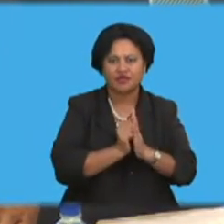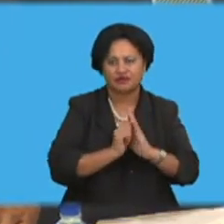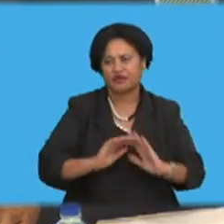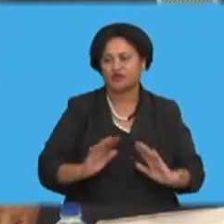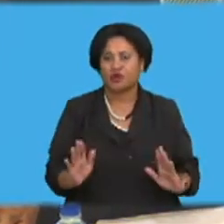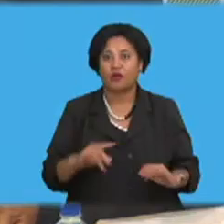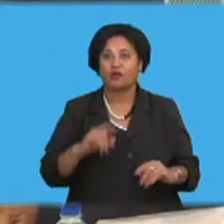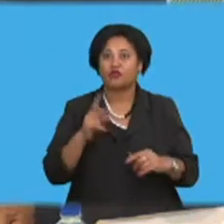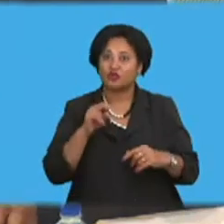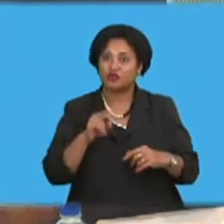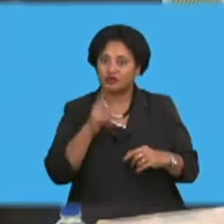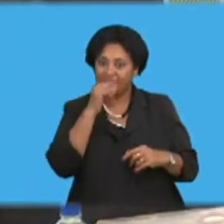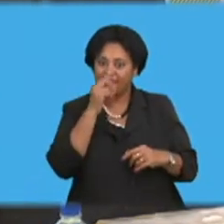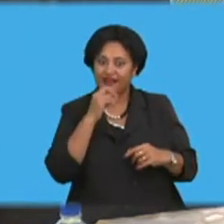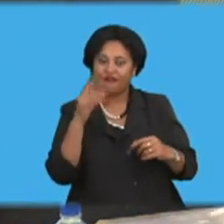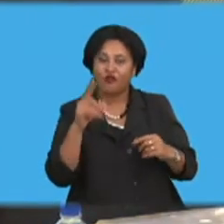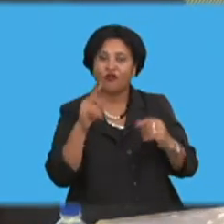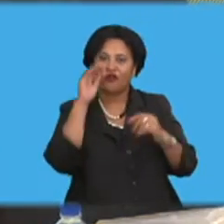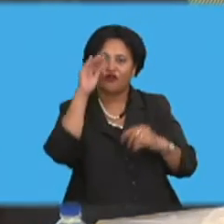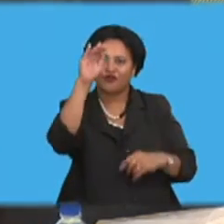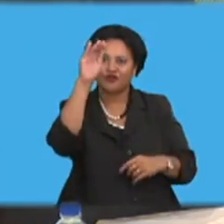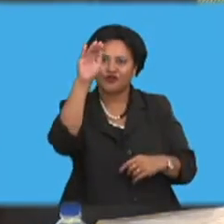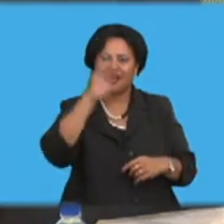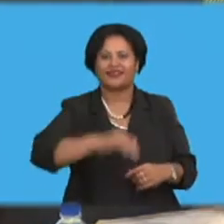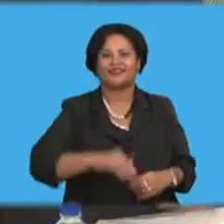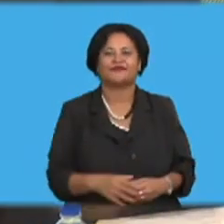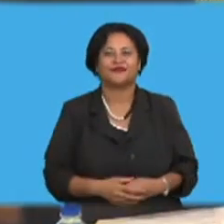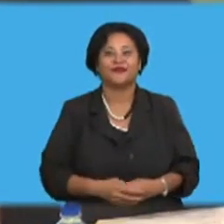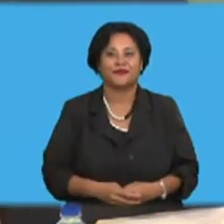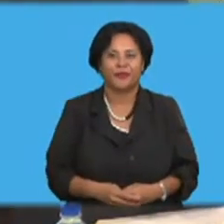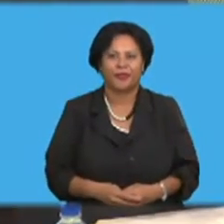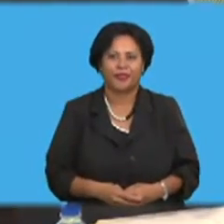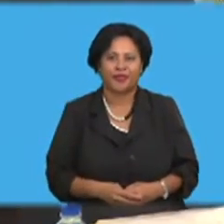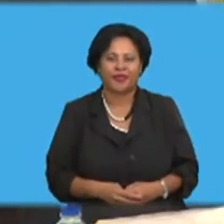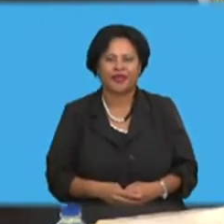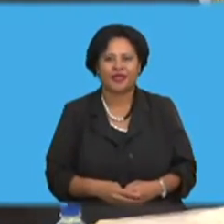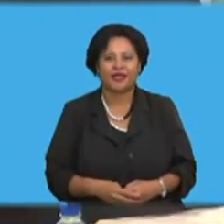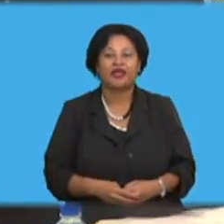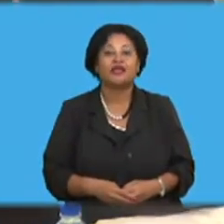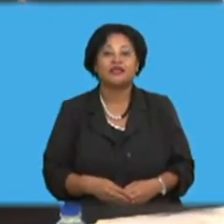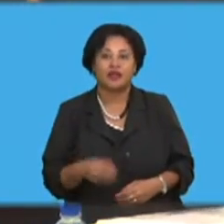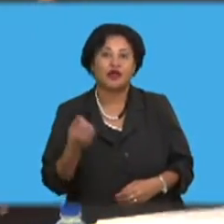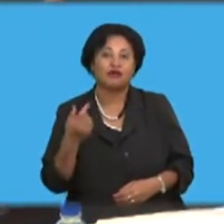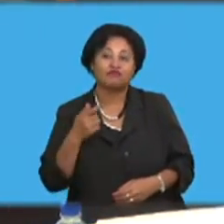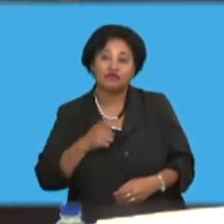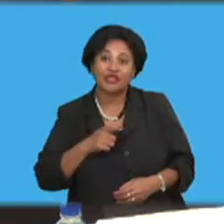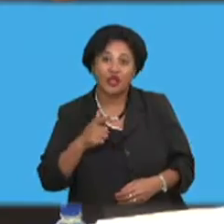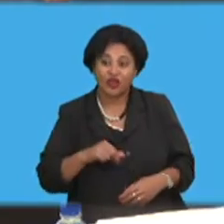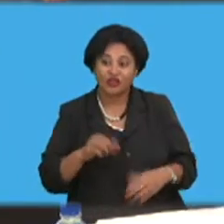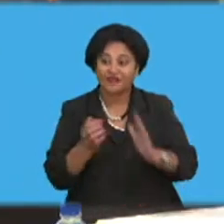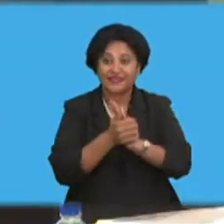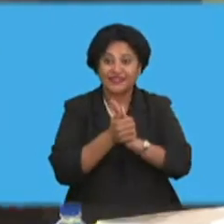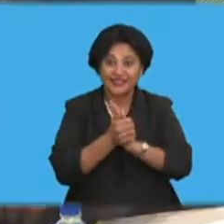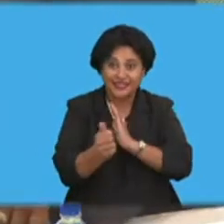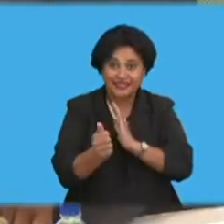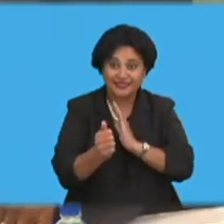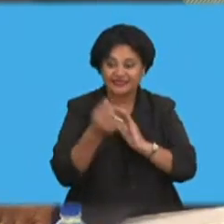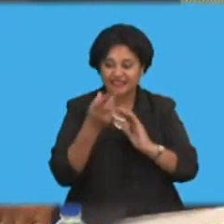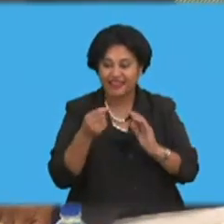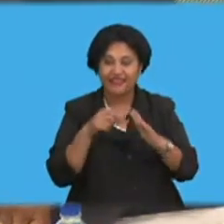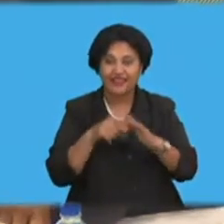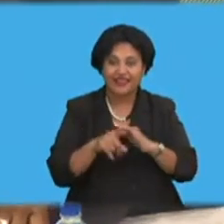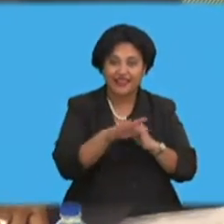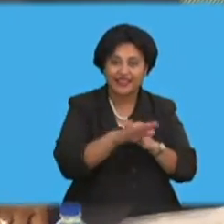can aim and aspire for in the future. Because of the potentials in the industries,